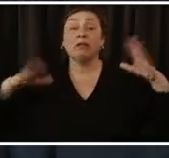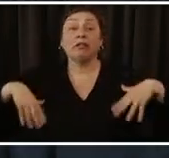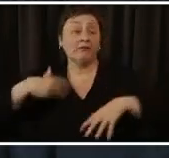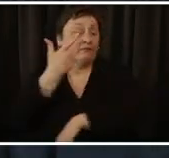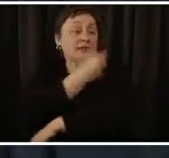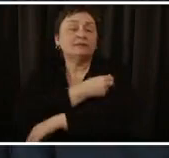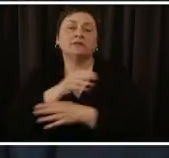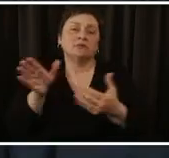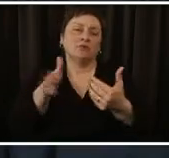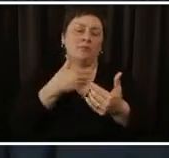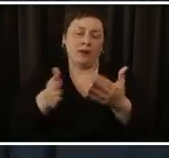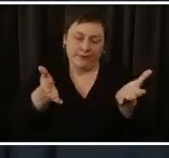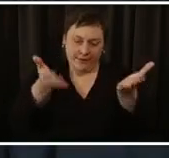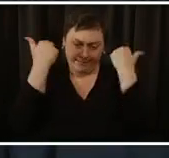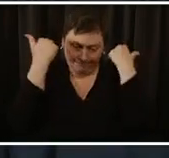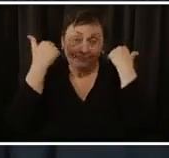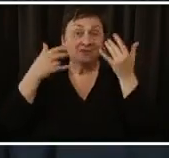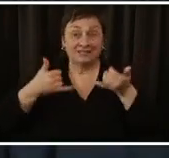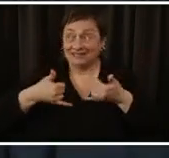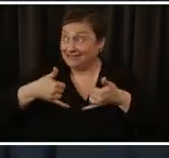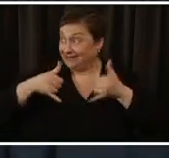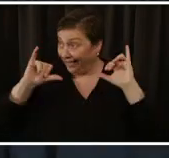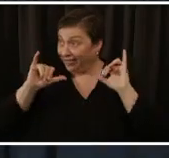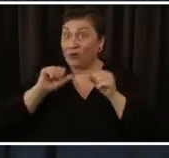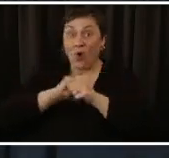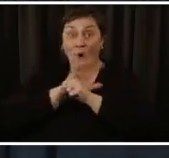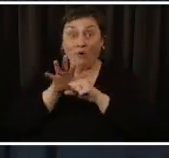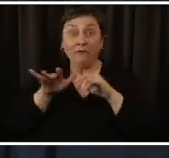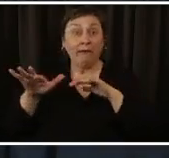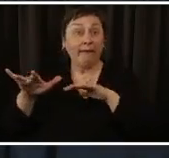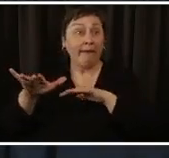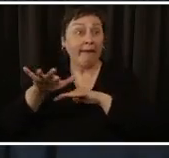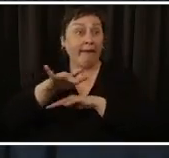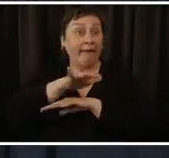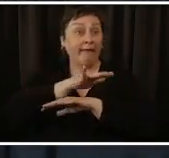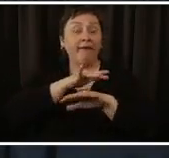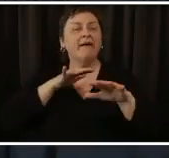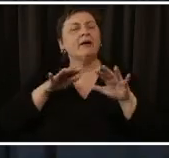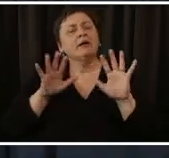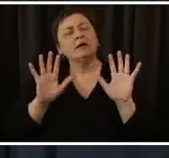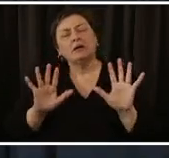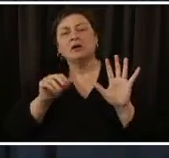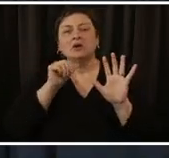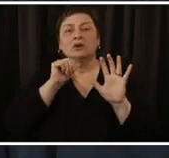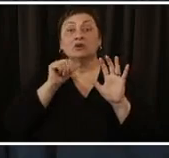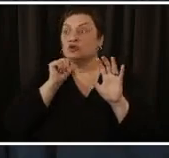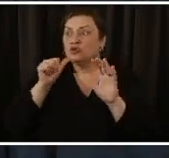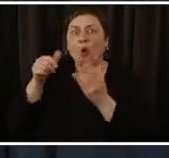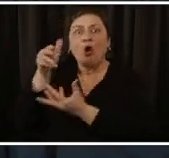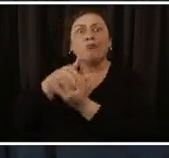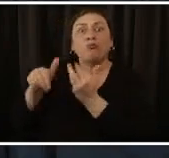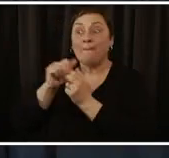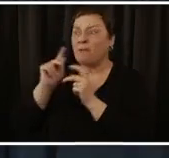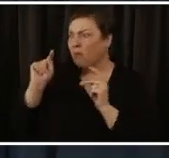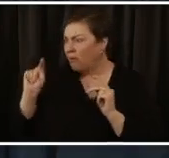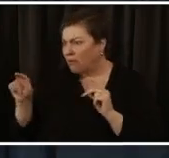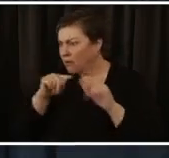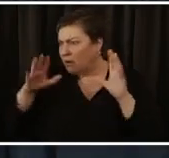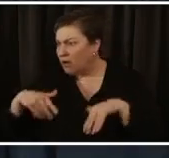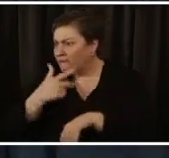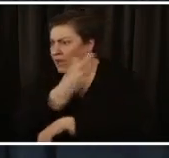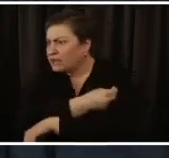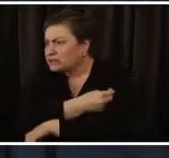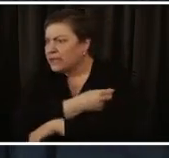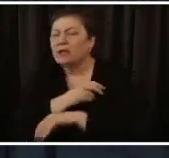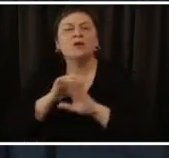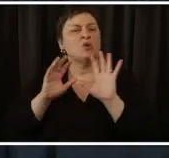incredibly important with the prevalence of virus in our community to avoid gathering with others who are unvaccinated and to wear a mask. And of course, to sign